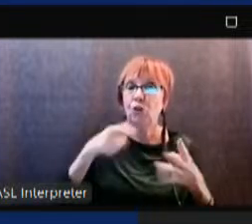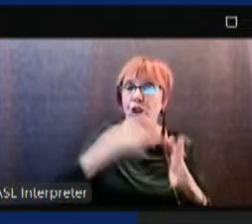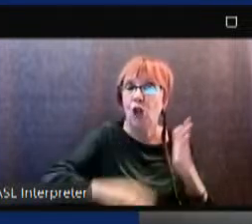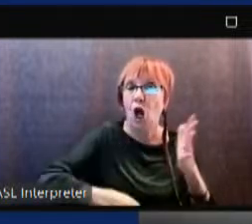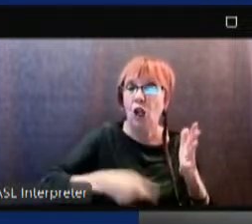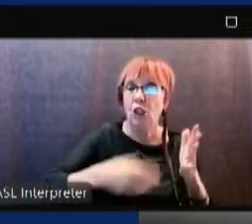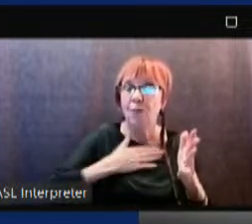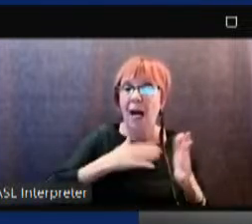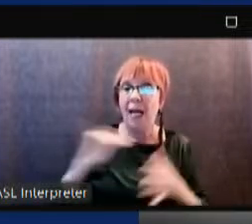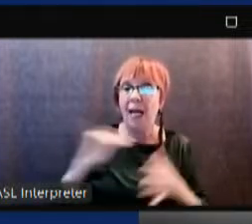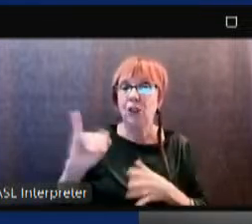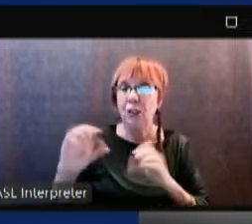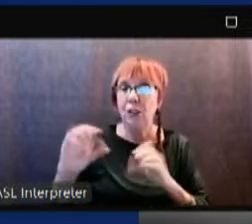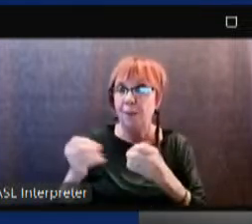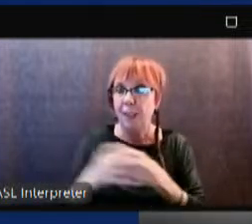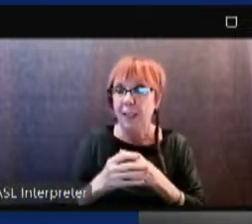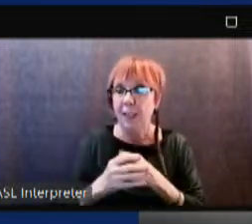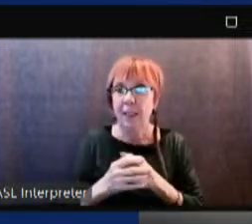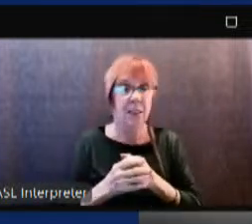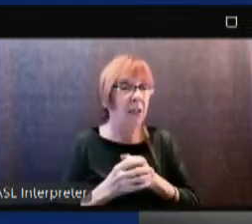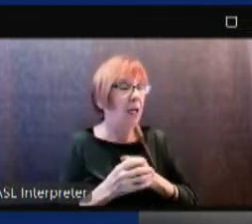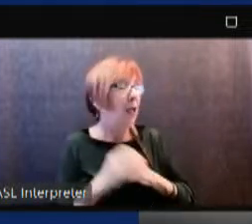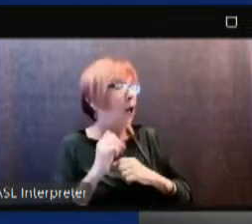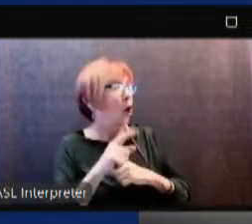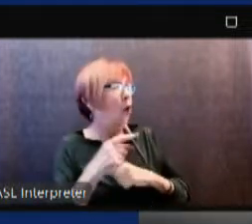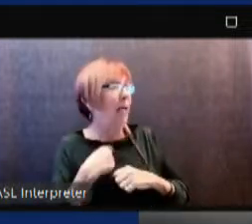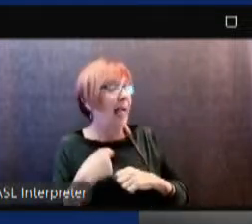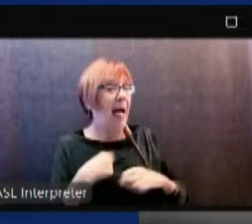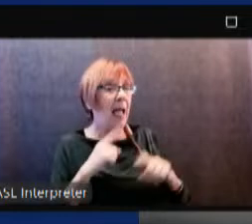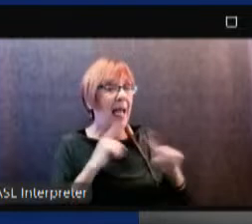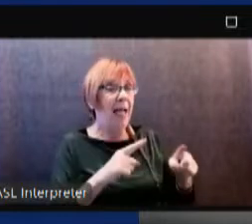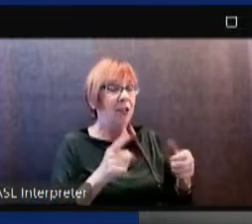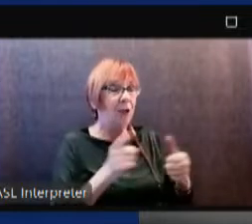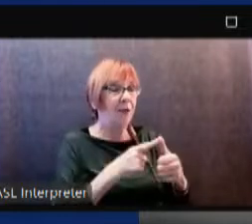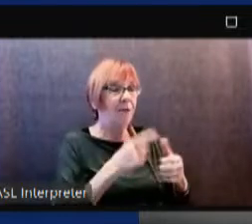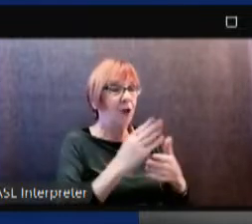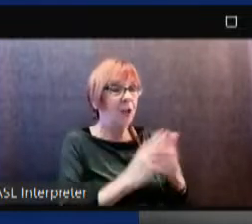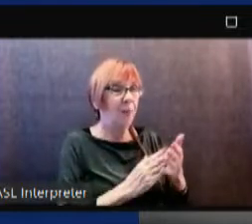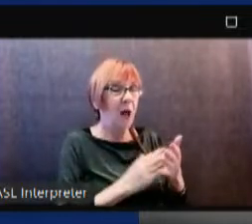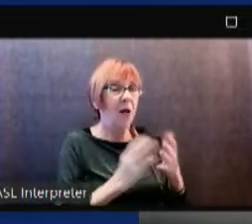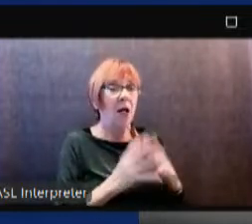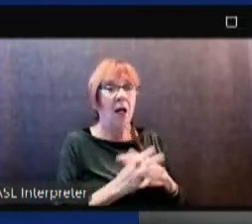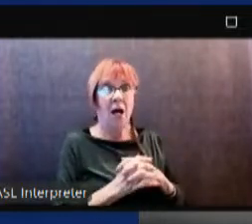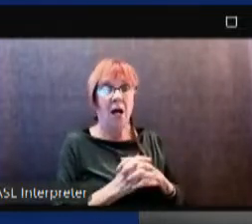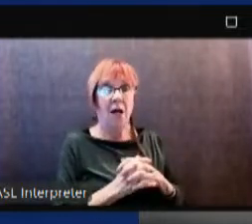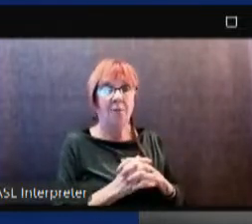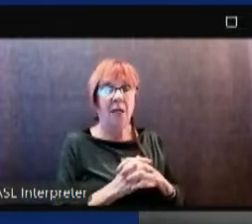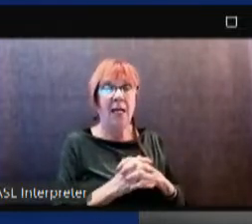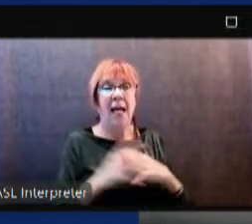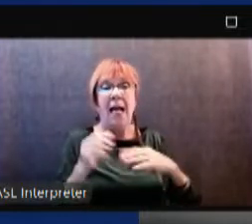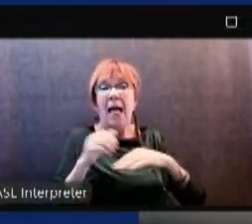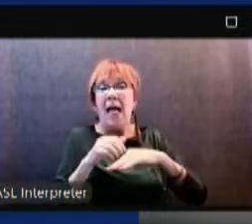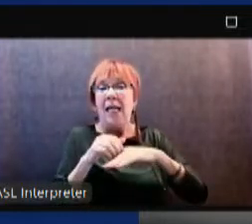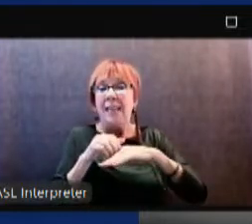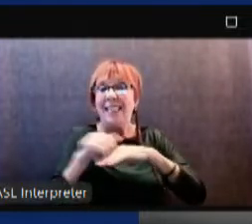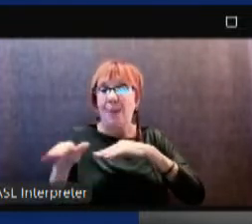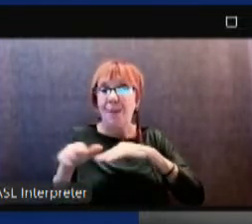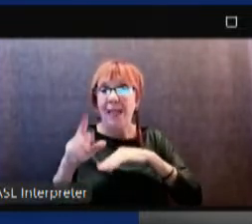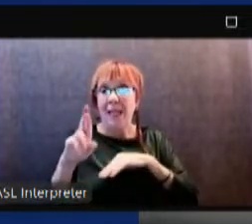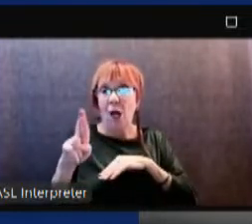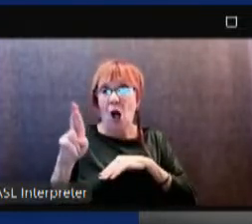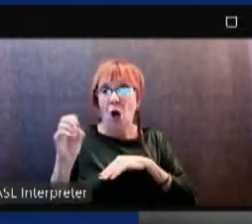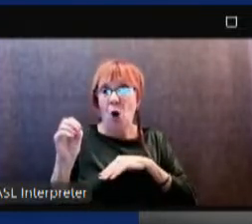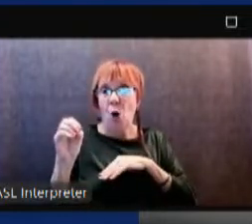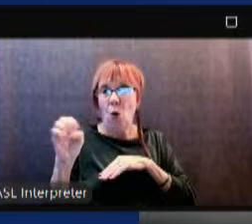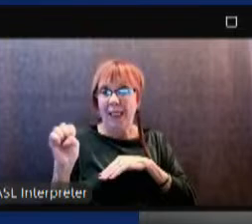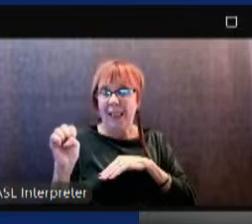So I'll take the first part of that question on there. So in terms of submitting an ROE,